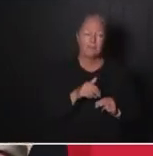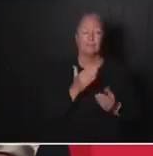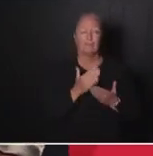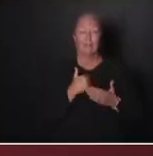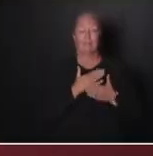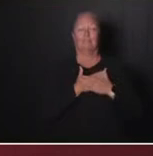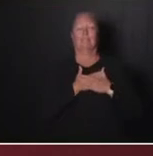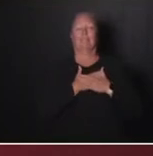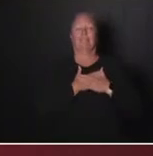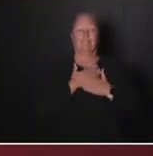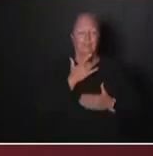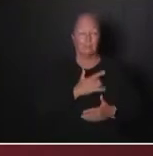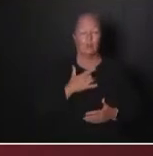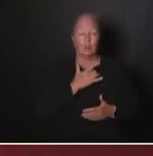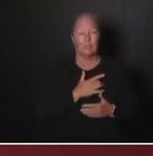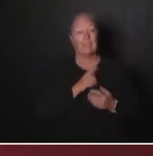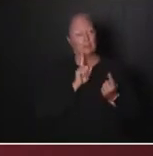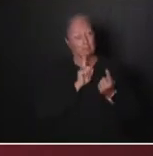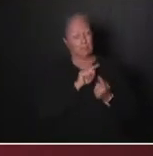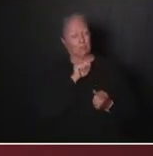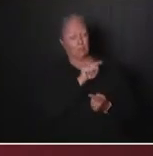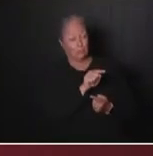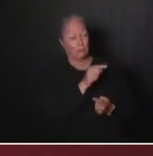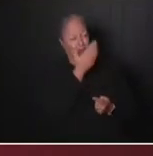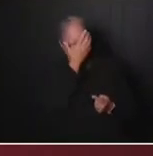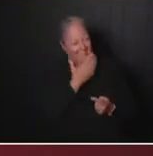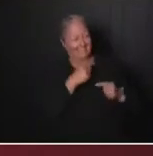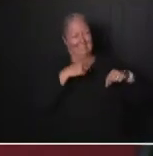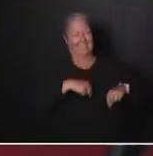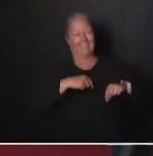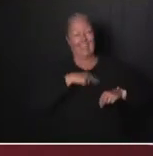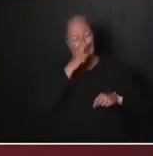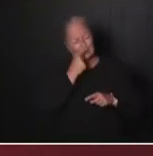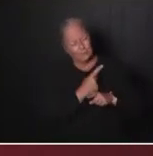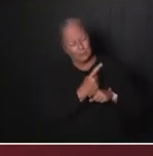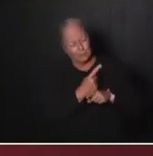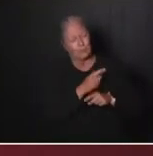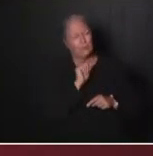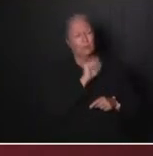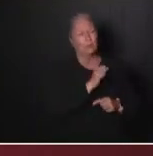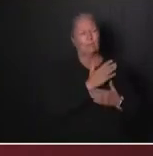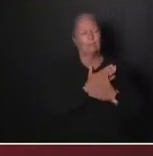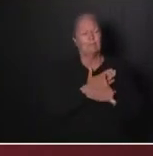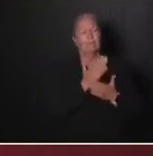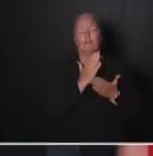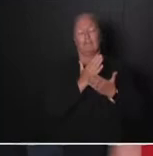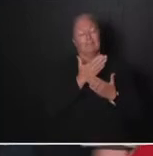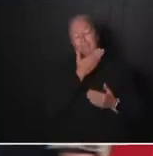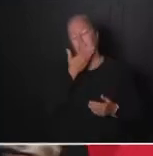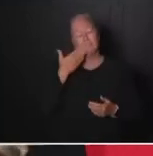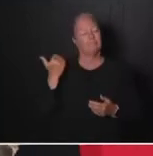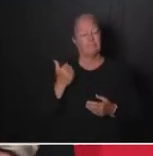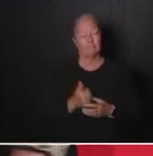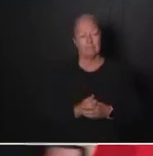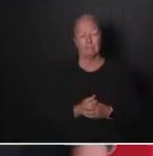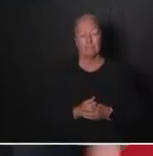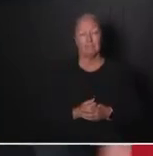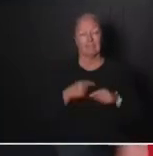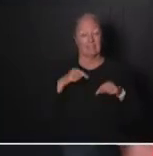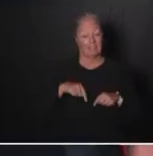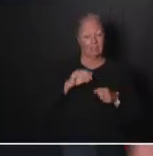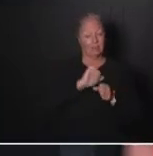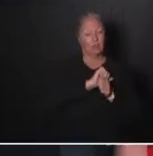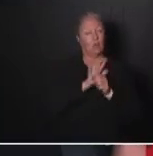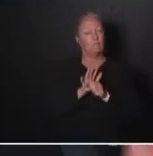really moving to meet you in person. I could speak to you all night. Your passion's inspiring. Thank you. If this pandemic's done